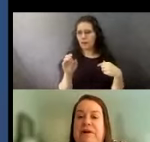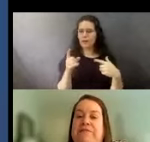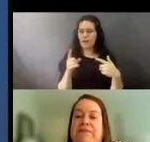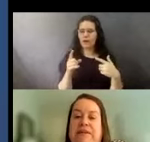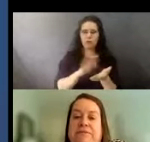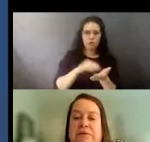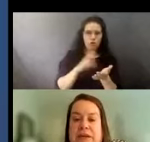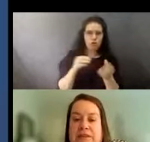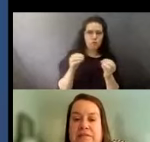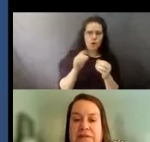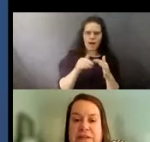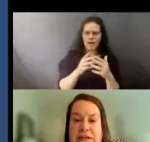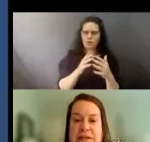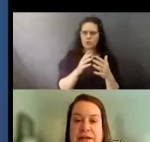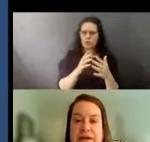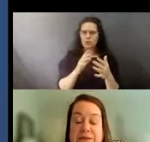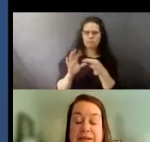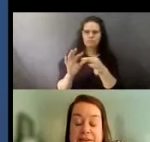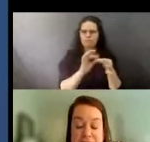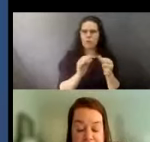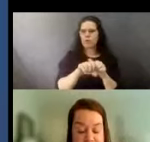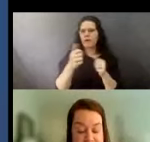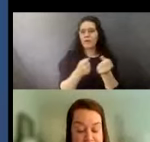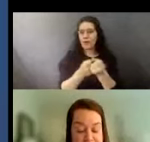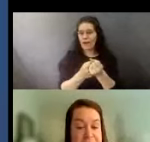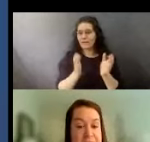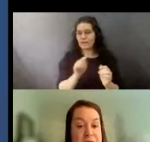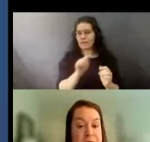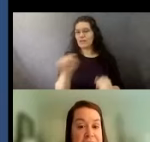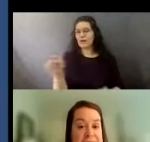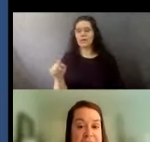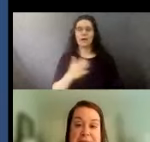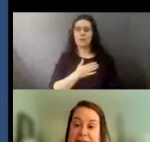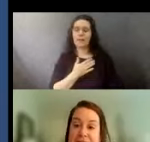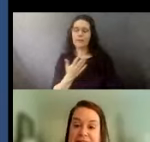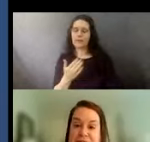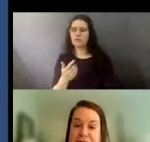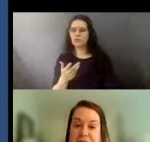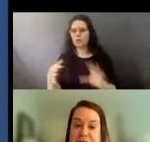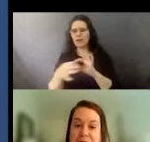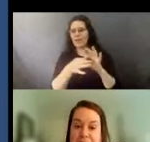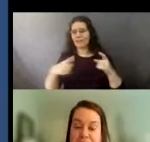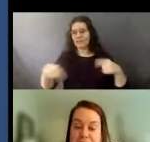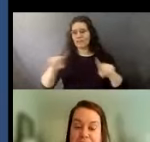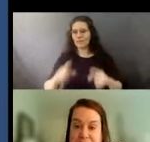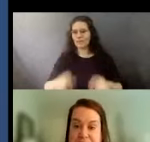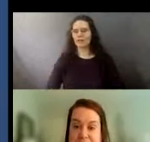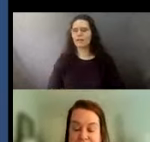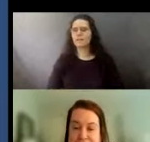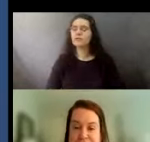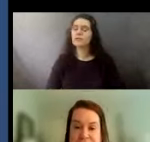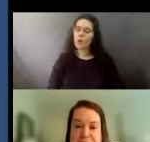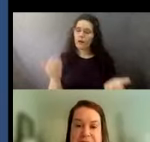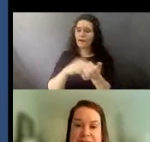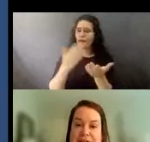to other advocates working in the field. I'd be glad to do that. So with that said, my thanks to all of the speakers today